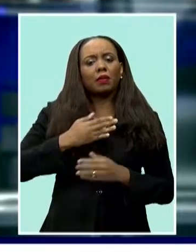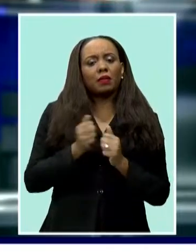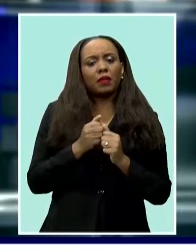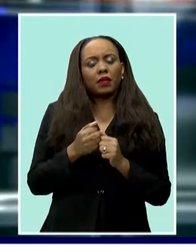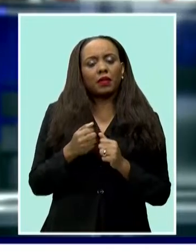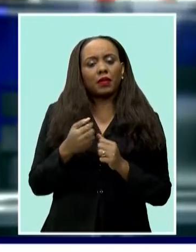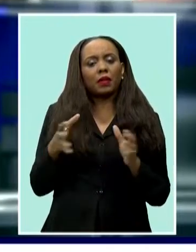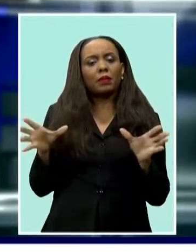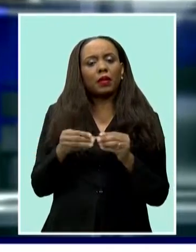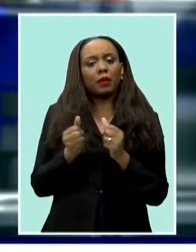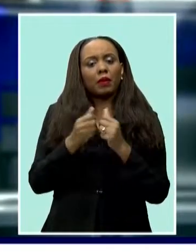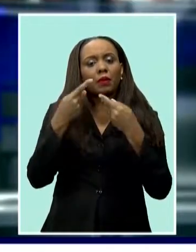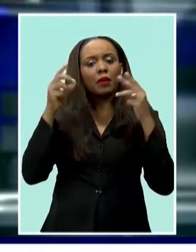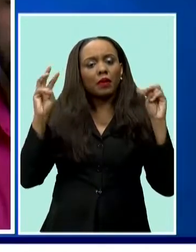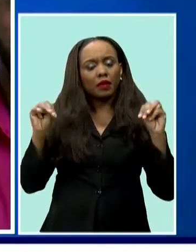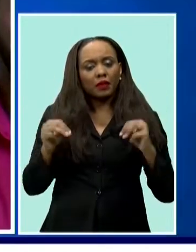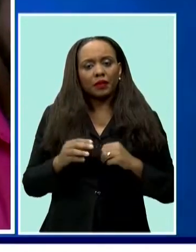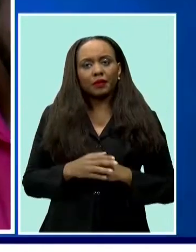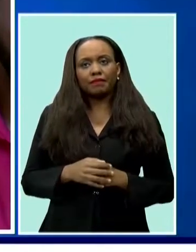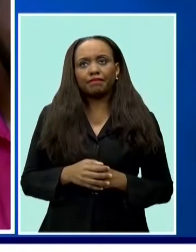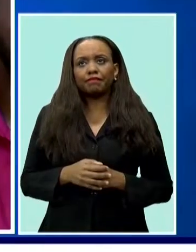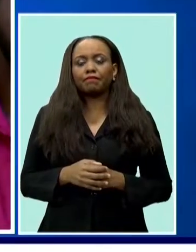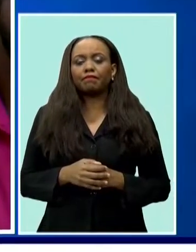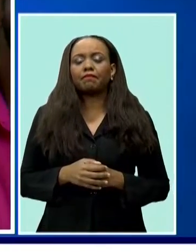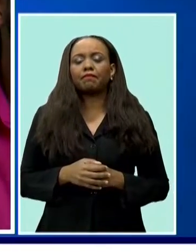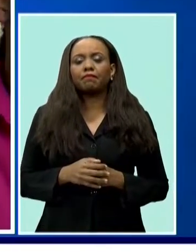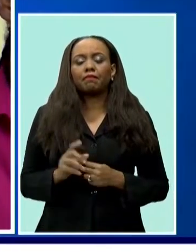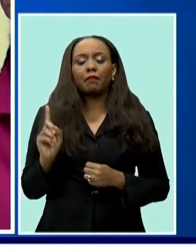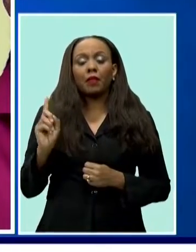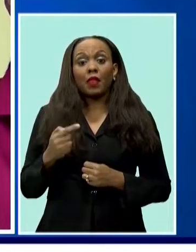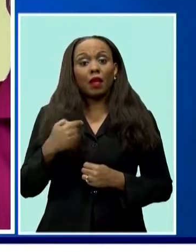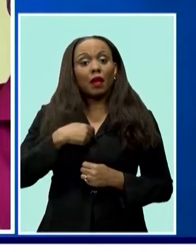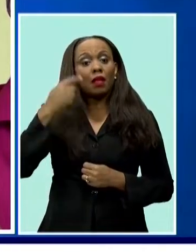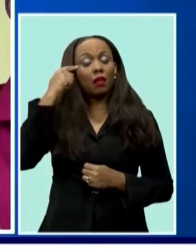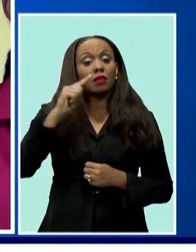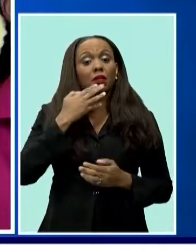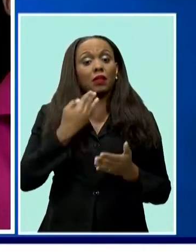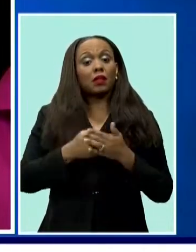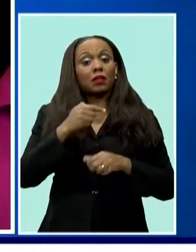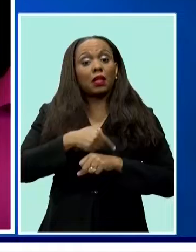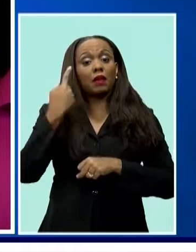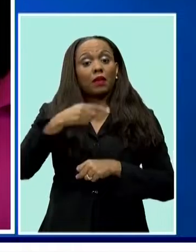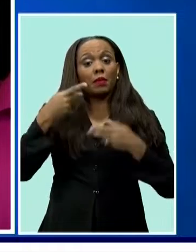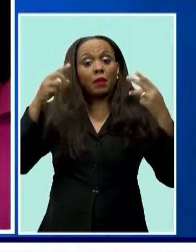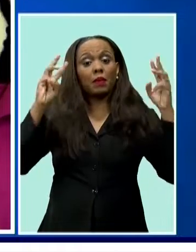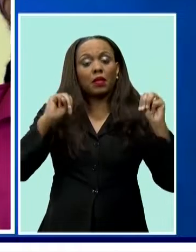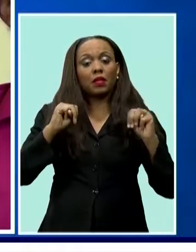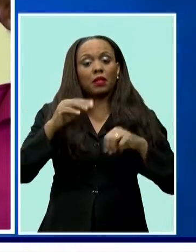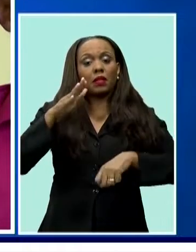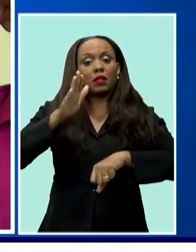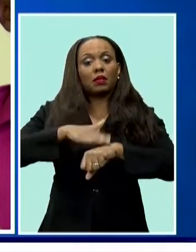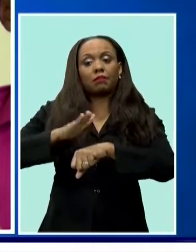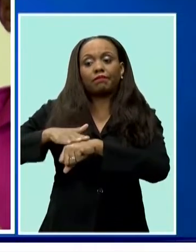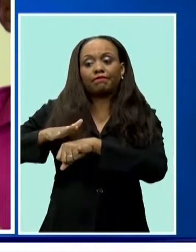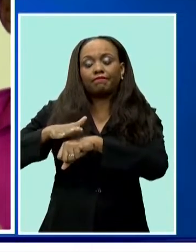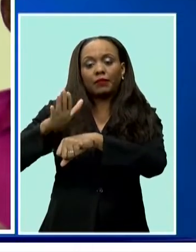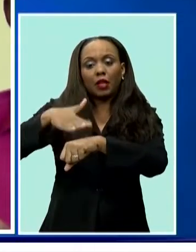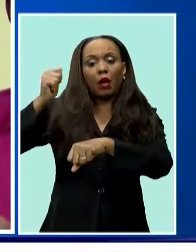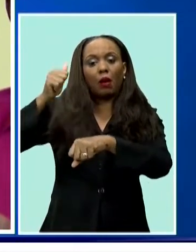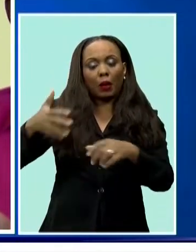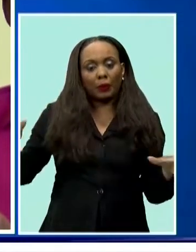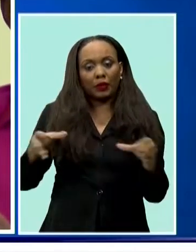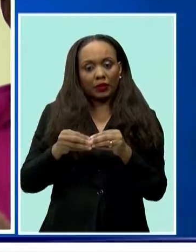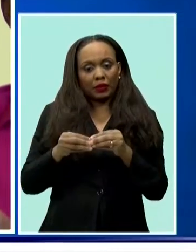that meeting. I thought it was timely that the Prime Minister called the meeting. The Prime Minister,